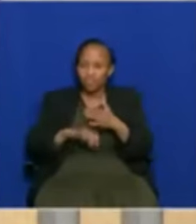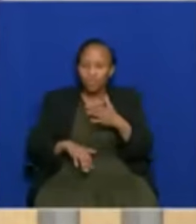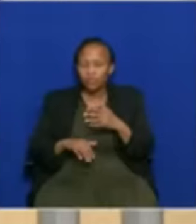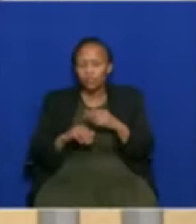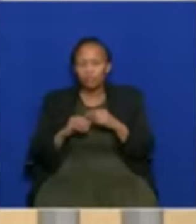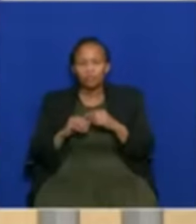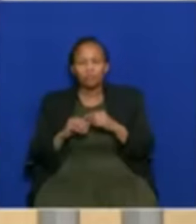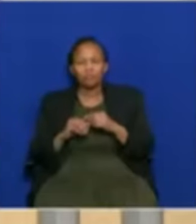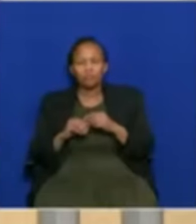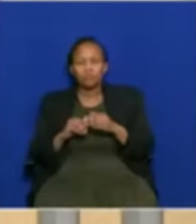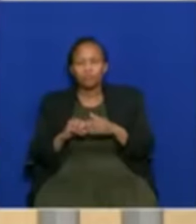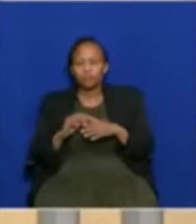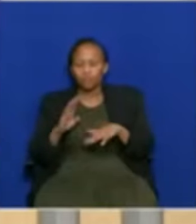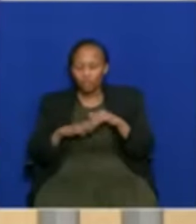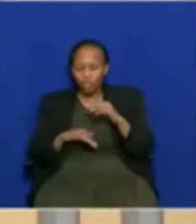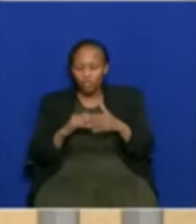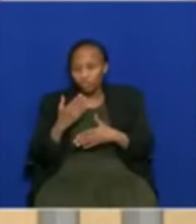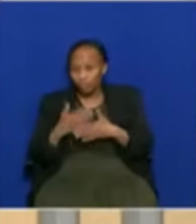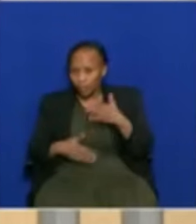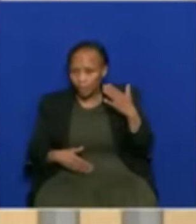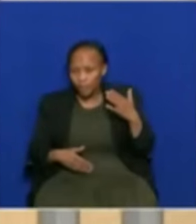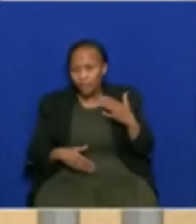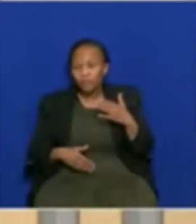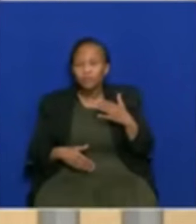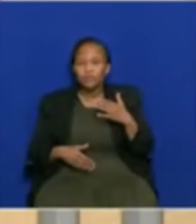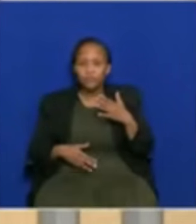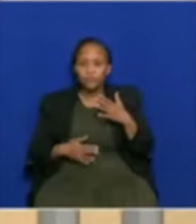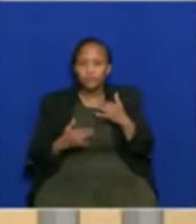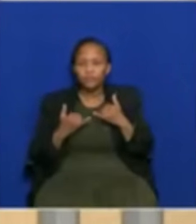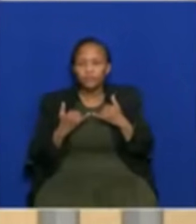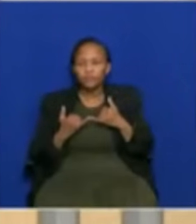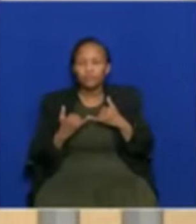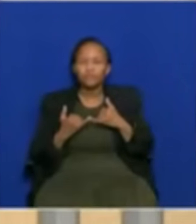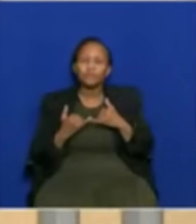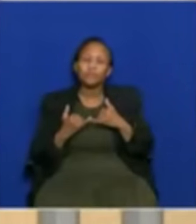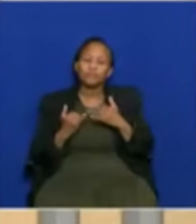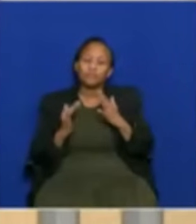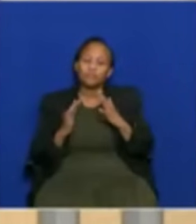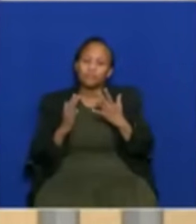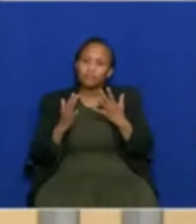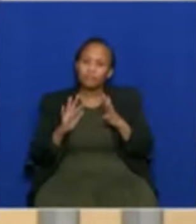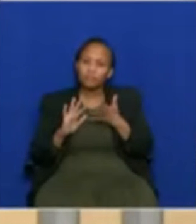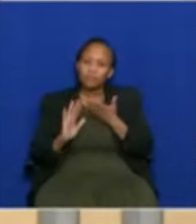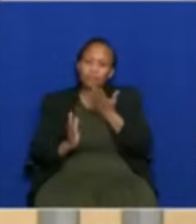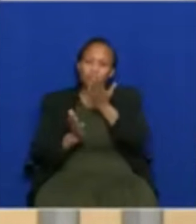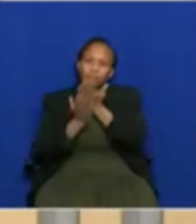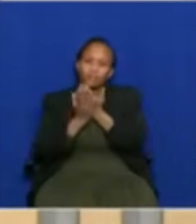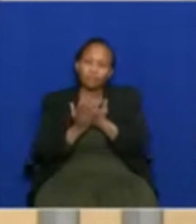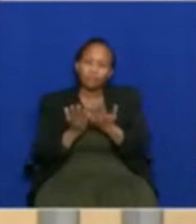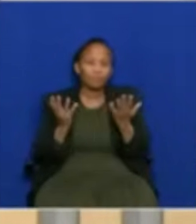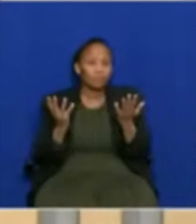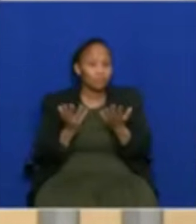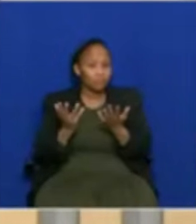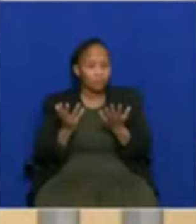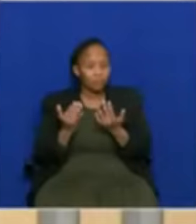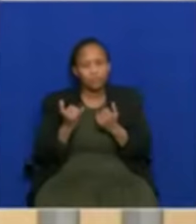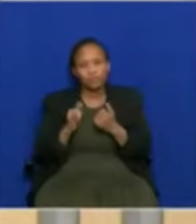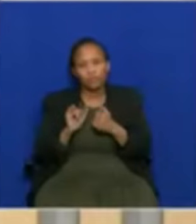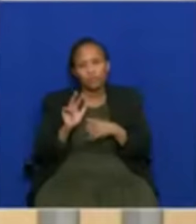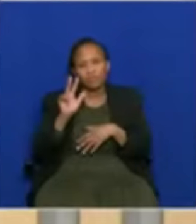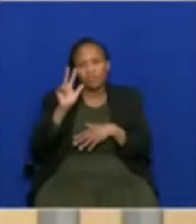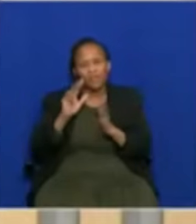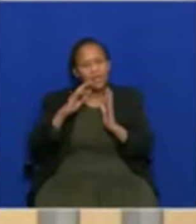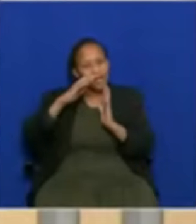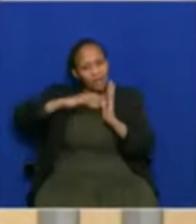And in this case, it was attached to the affidavit. In other